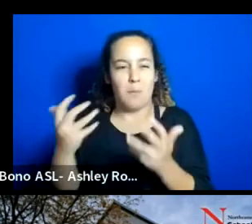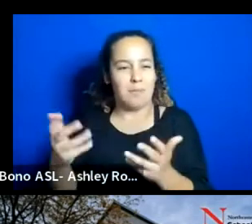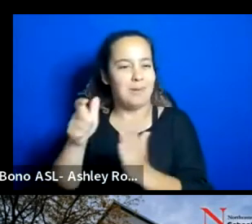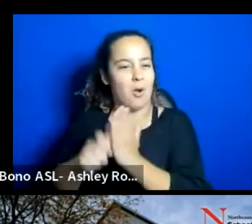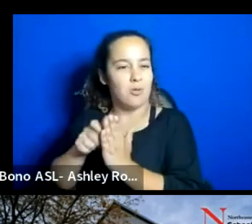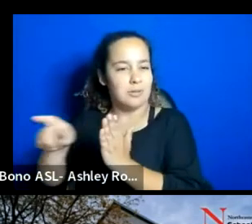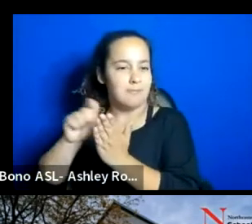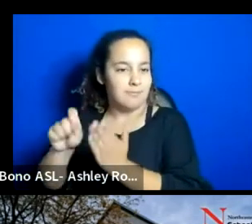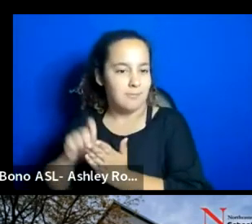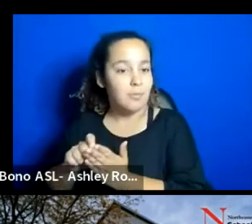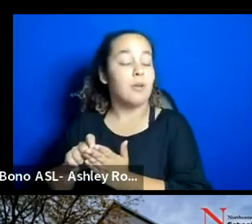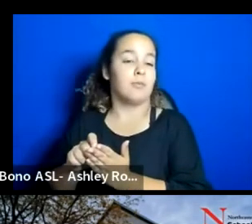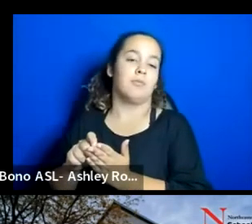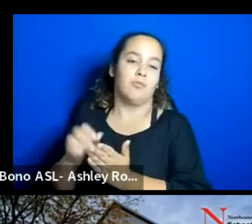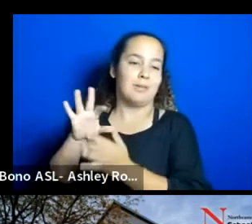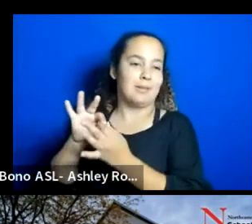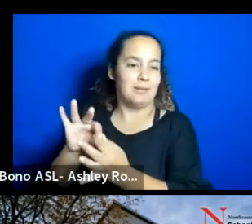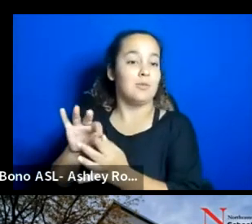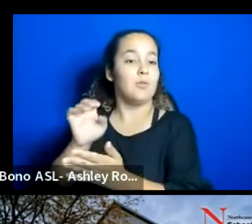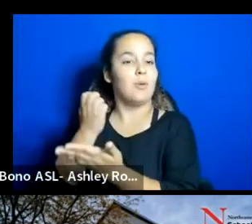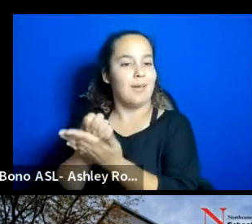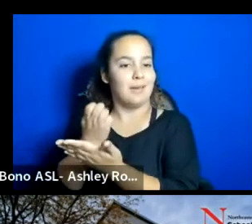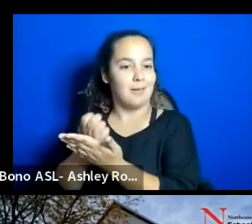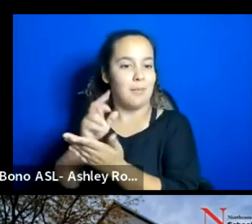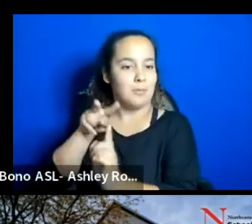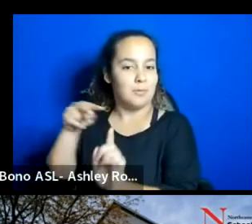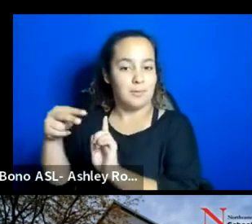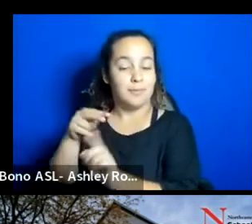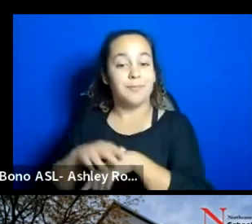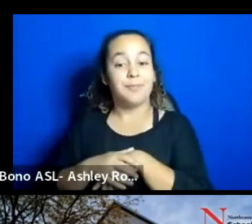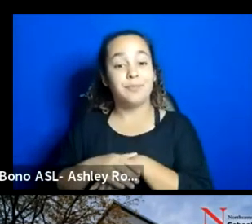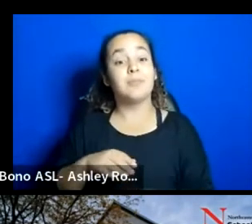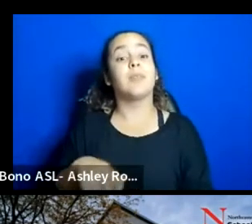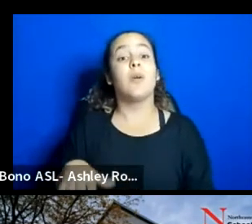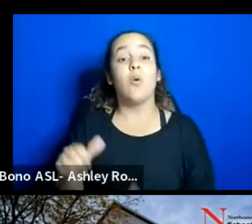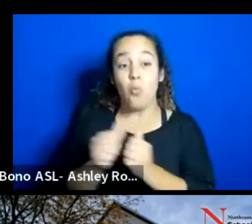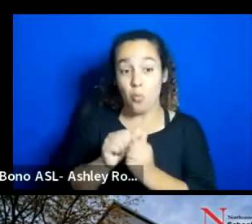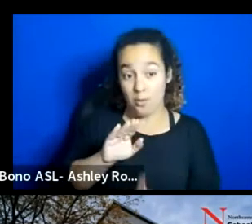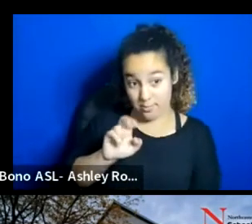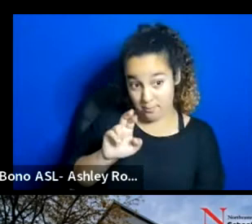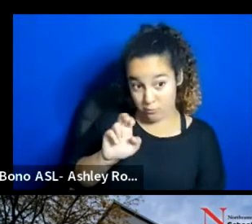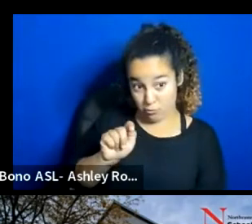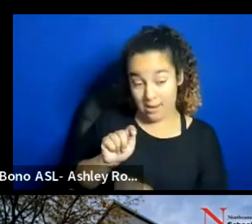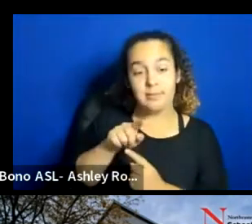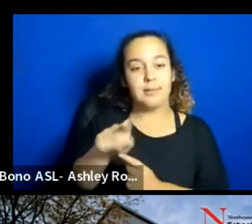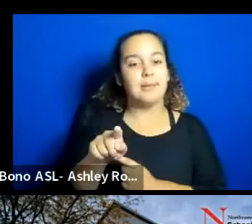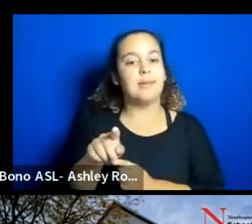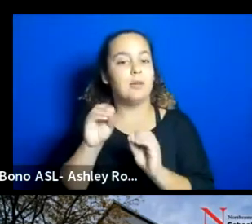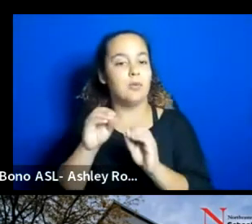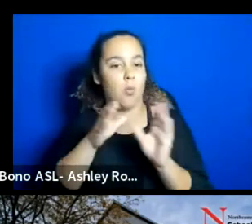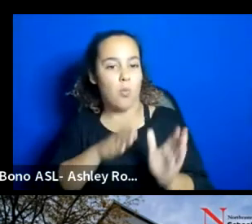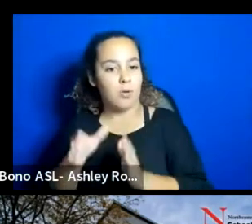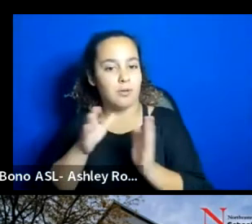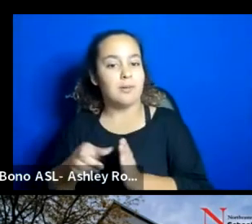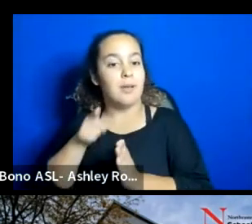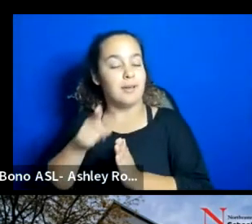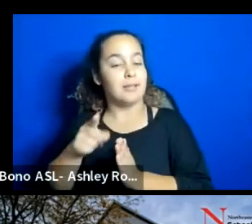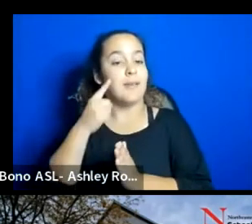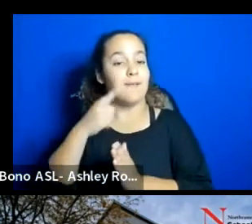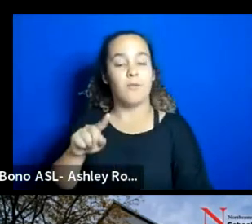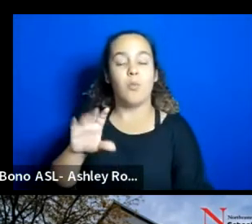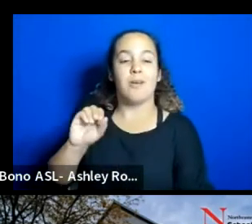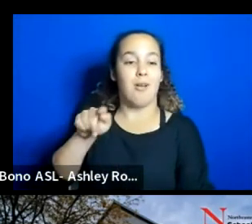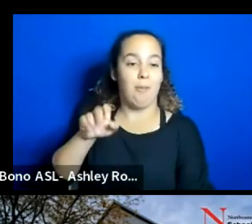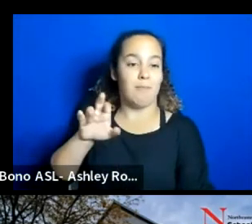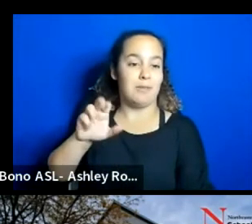economic perspective. And with Brent, he co-organized the first US Conference on Theater and Copyright at Yale